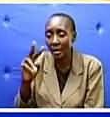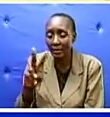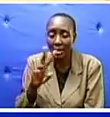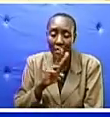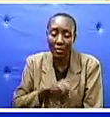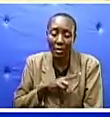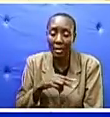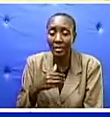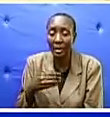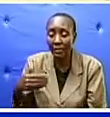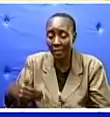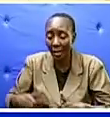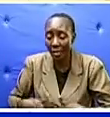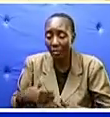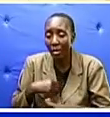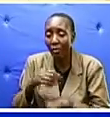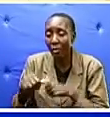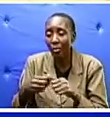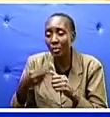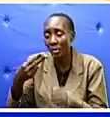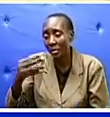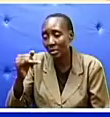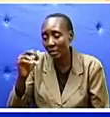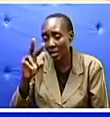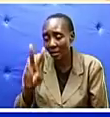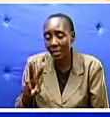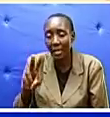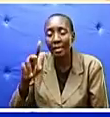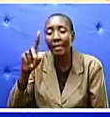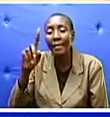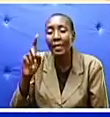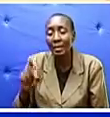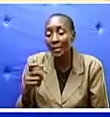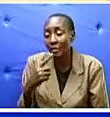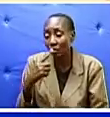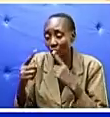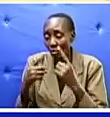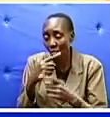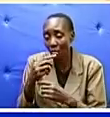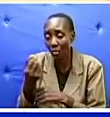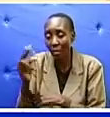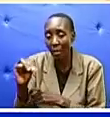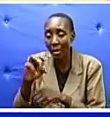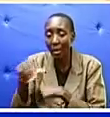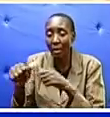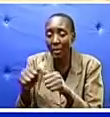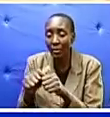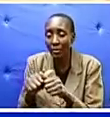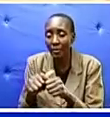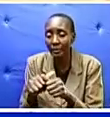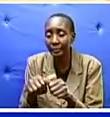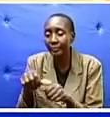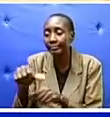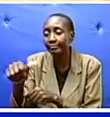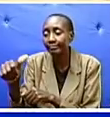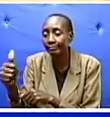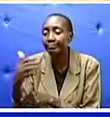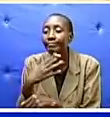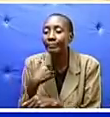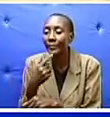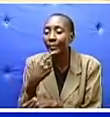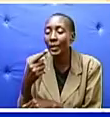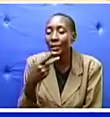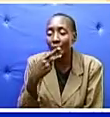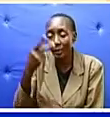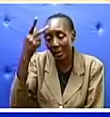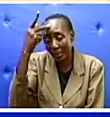about HIV that we need it, really need to talk to them. Another thing about, I want to tell parents